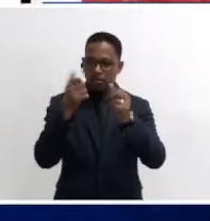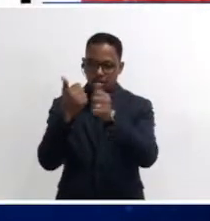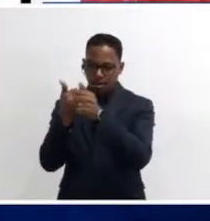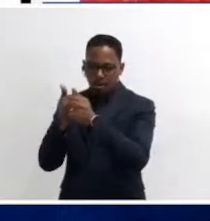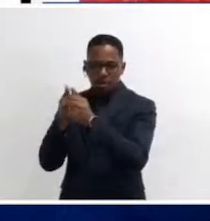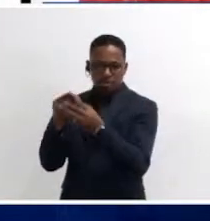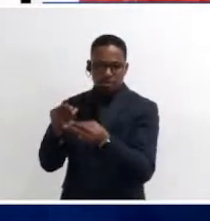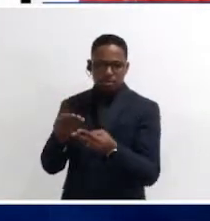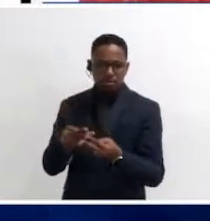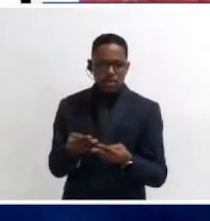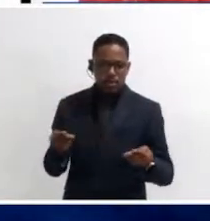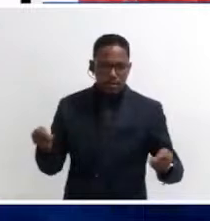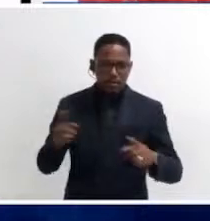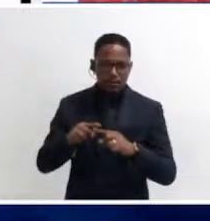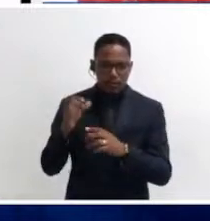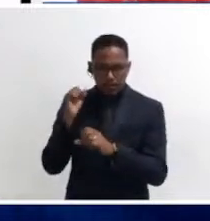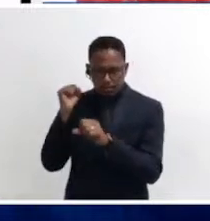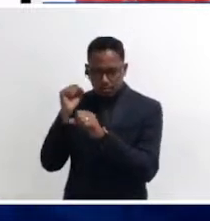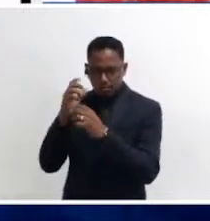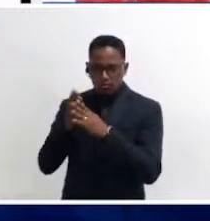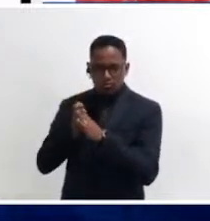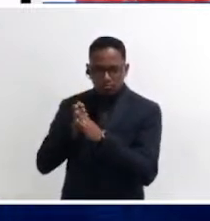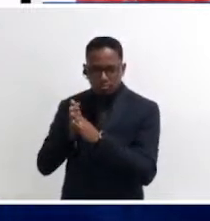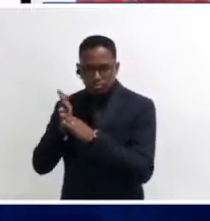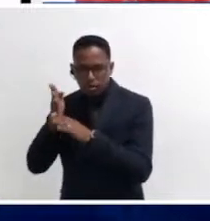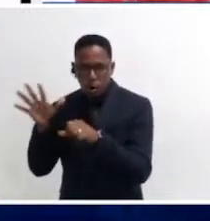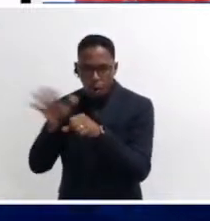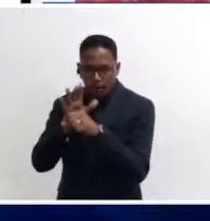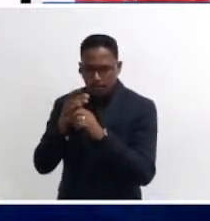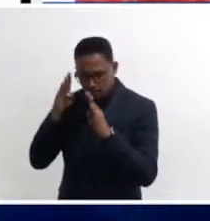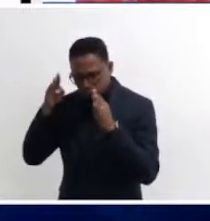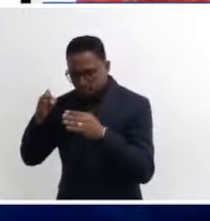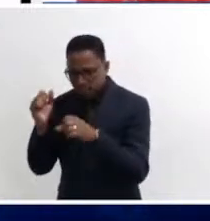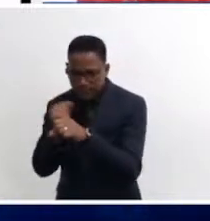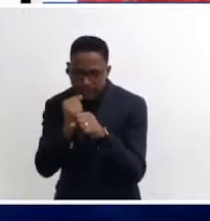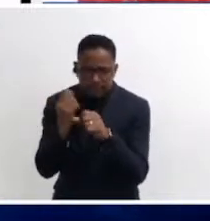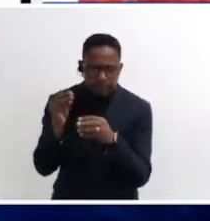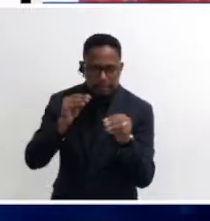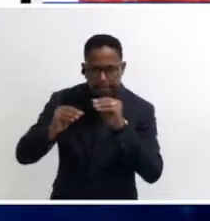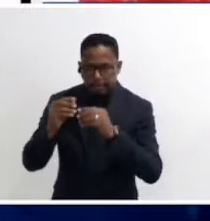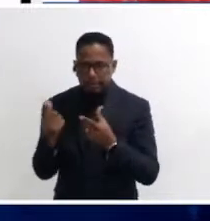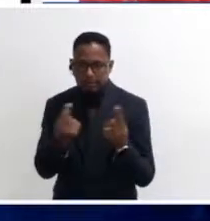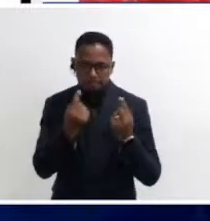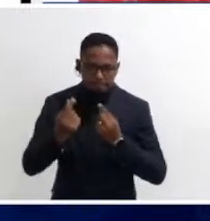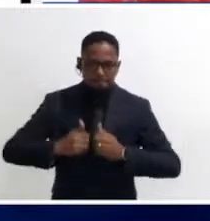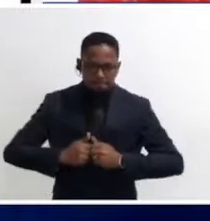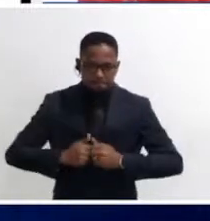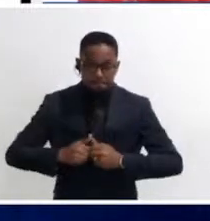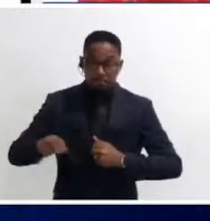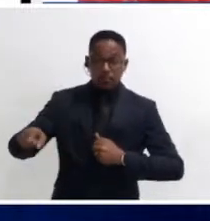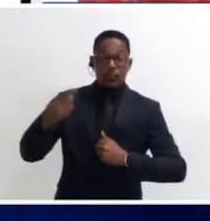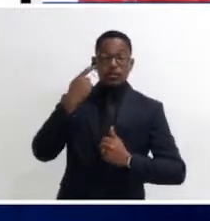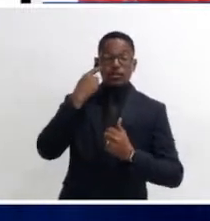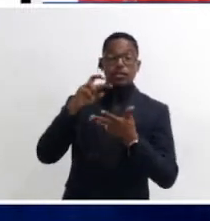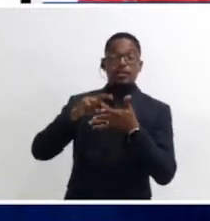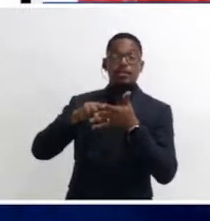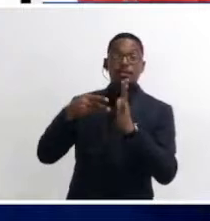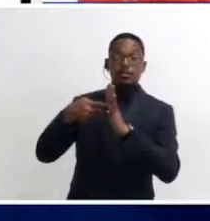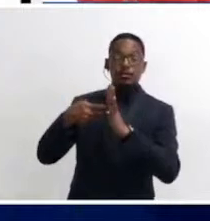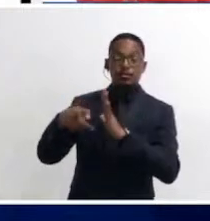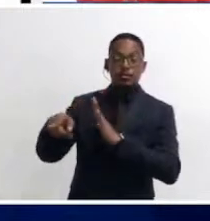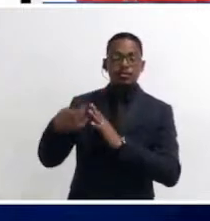career. And so you're already starting to see and getting a flavor for what we mean by packaging, but I'll explain that more in a minute.